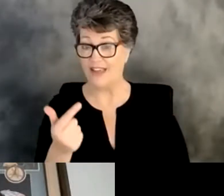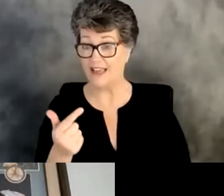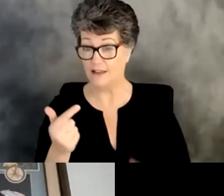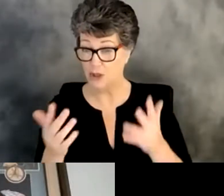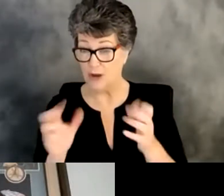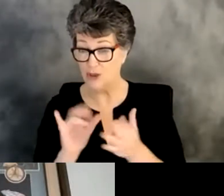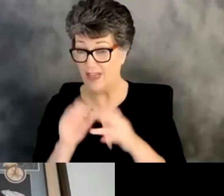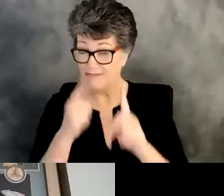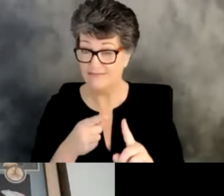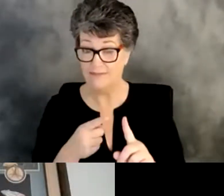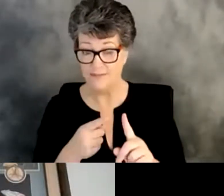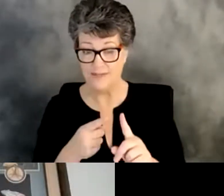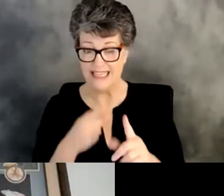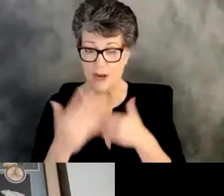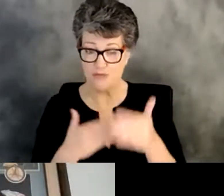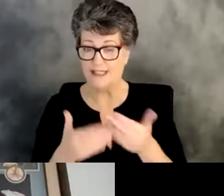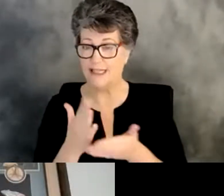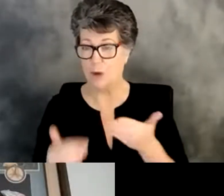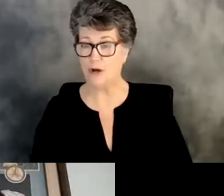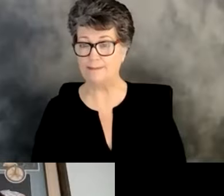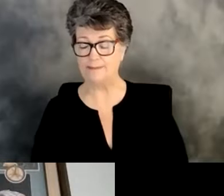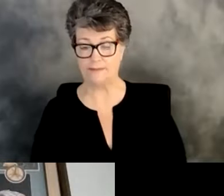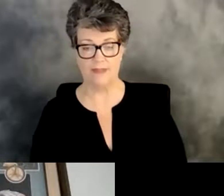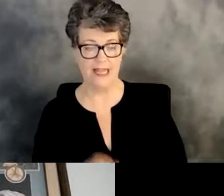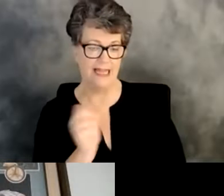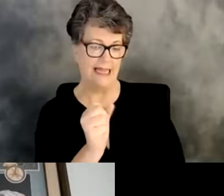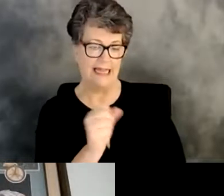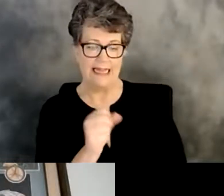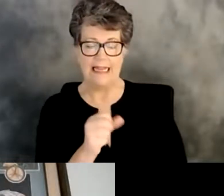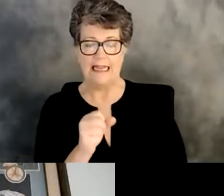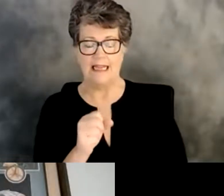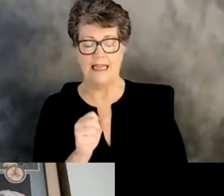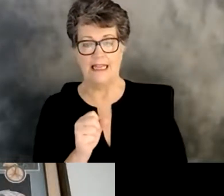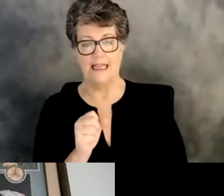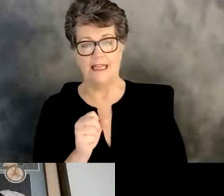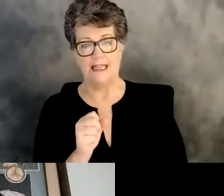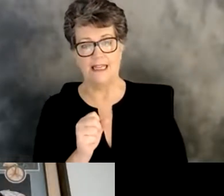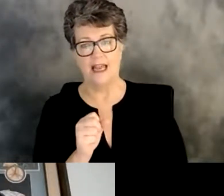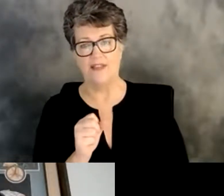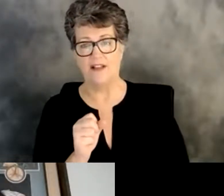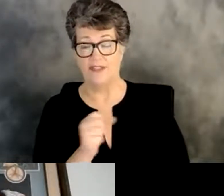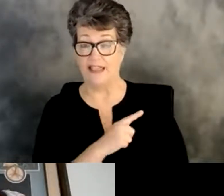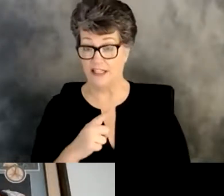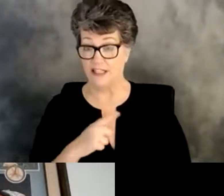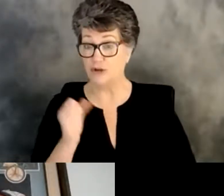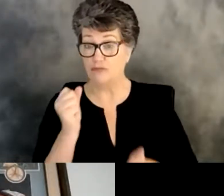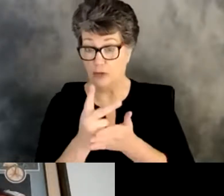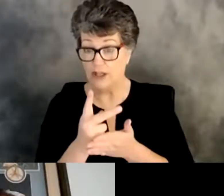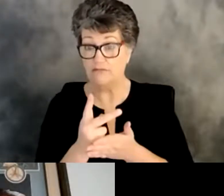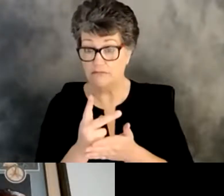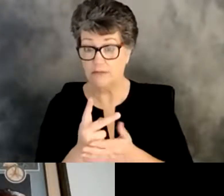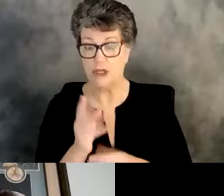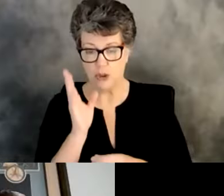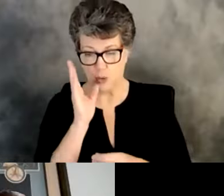directly as a process piece. Yeah, I mean, I think, the legislature did approve it, and so we're going to be going down